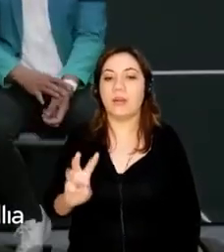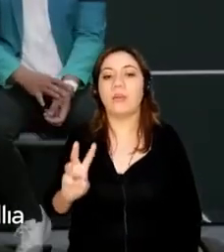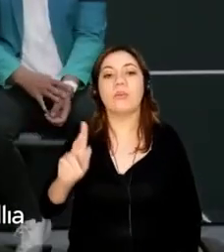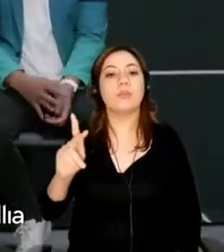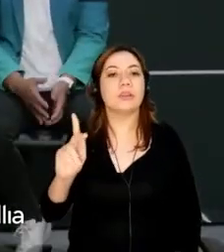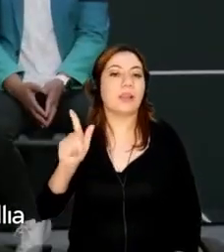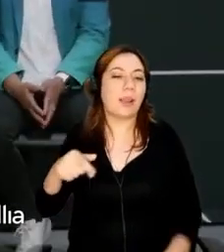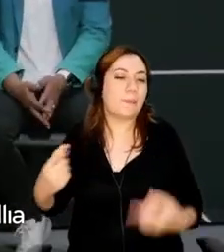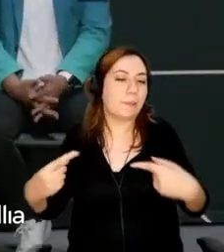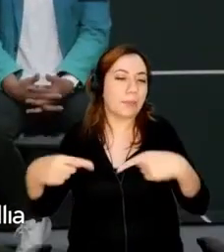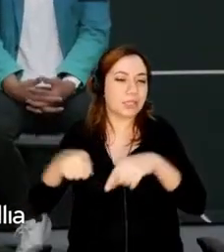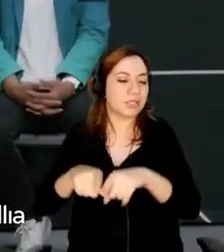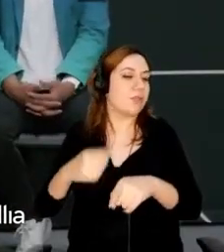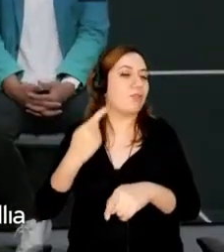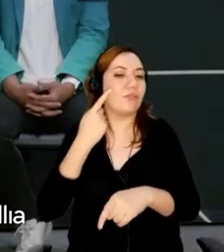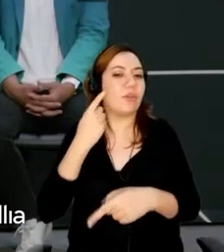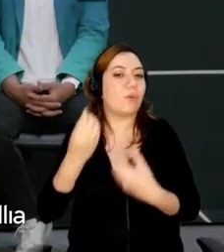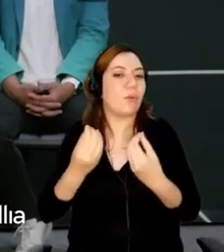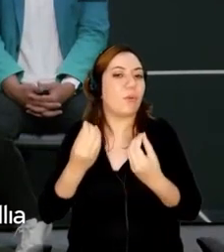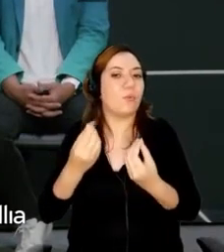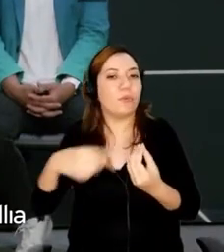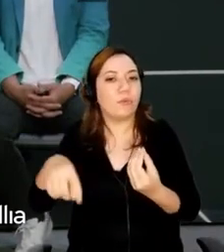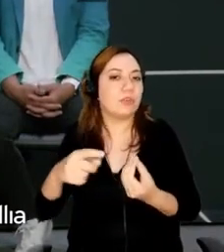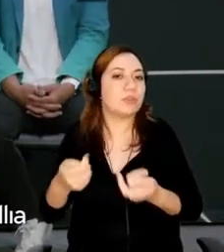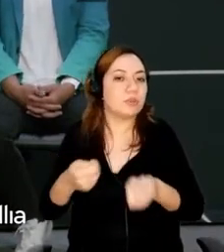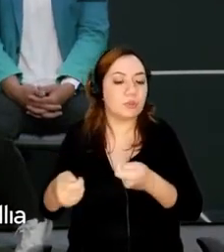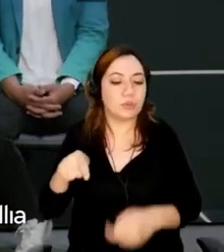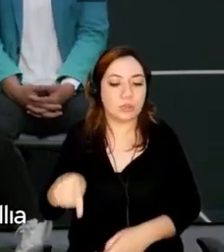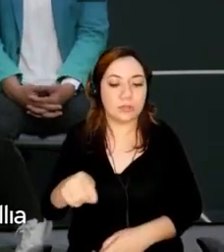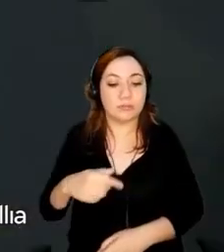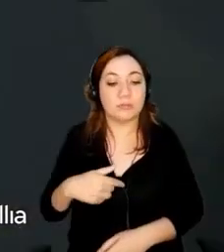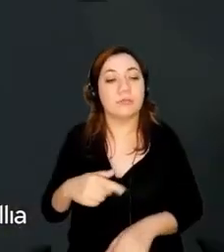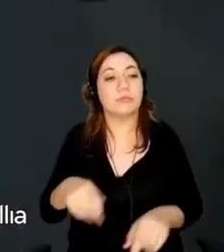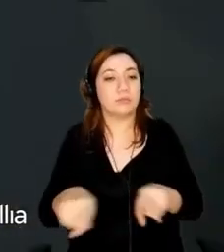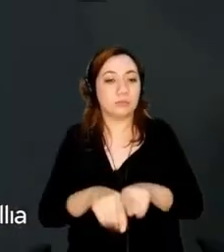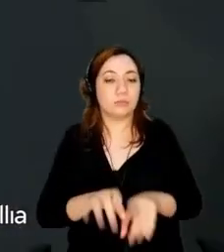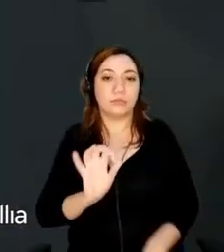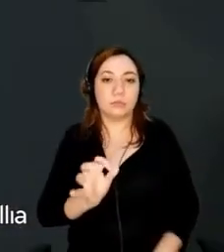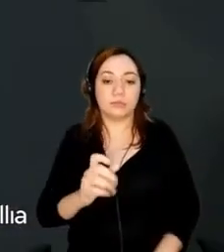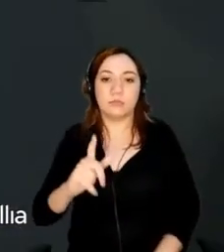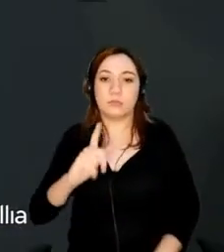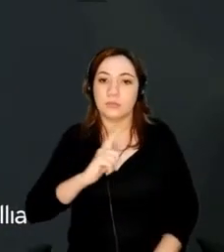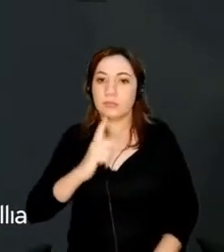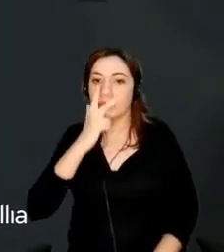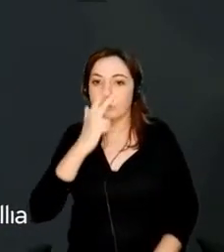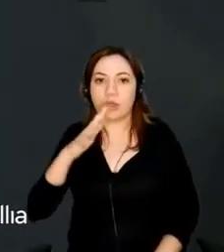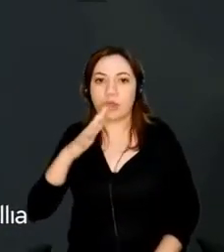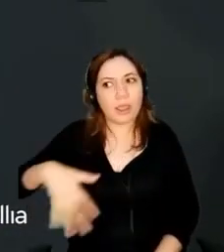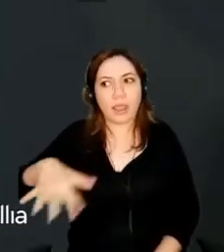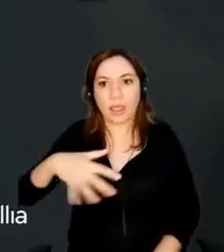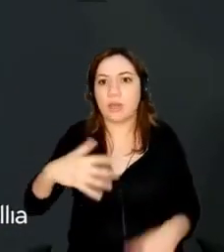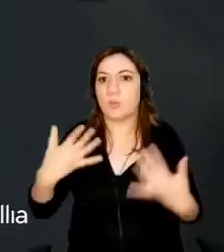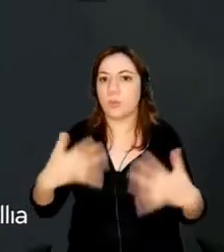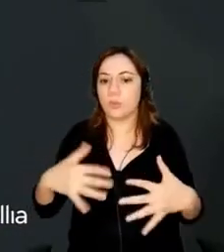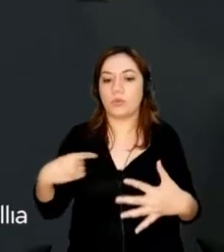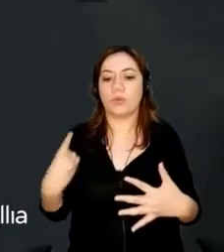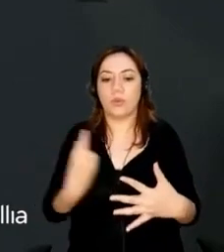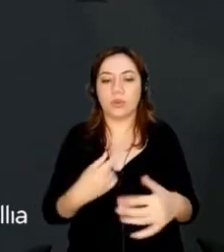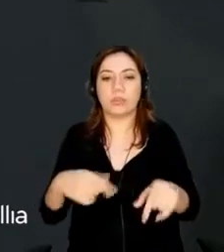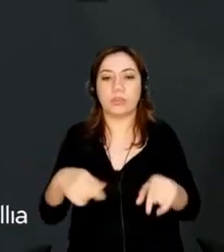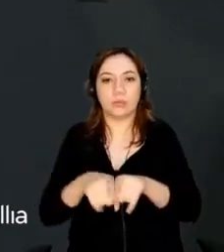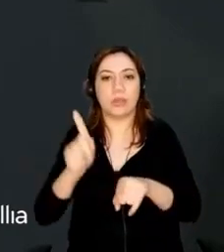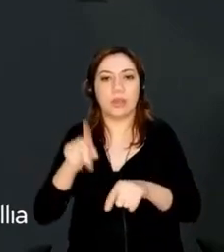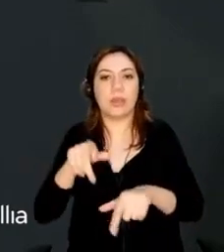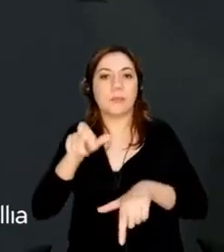one of the things that George mentioned is around fraud prevention. That's a huge area for us as well. As you can imagine, people like our products. They like gift cards. They